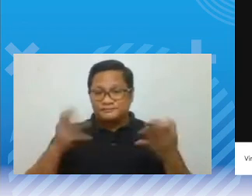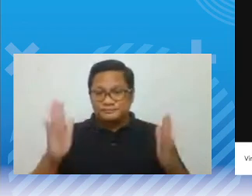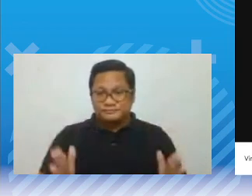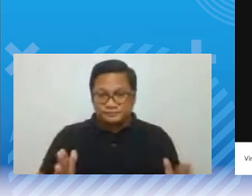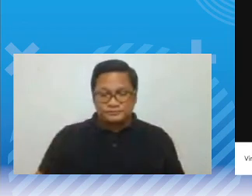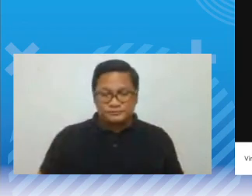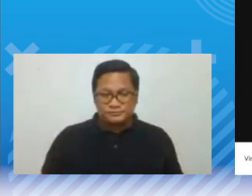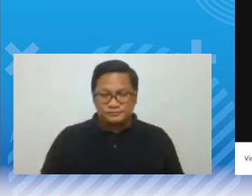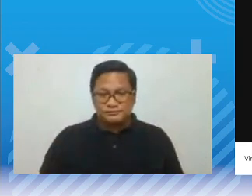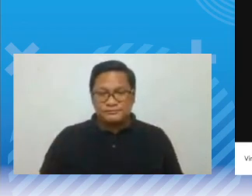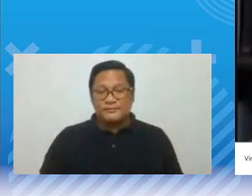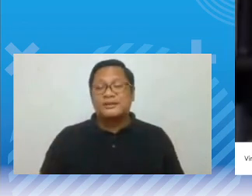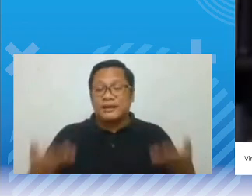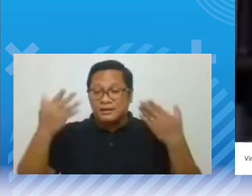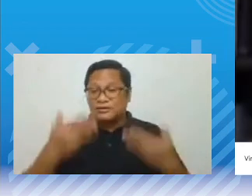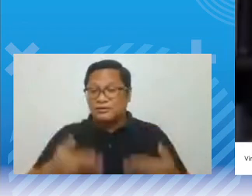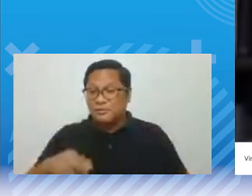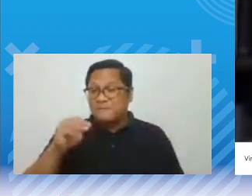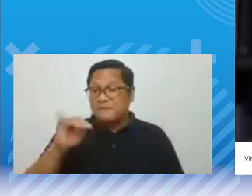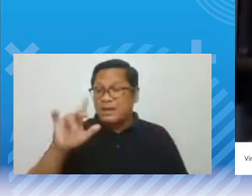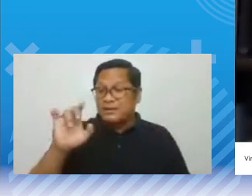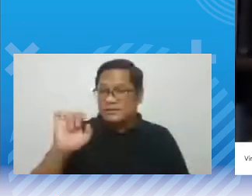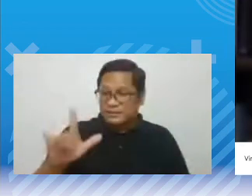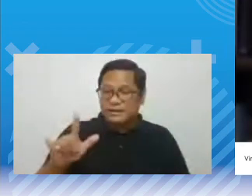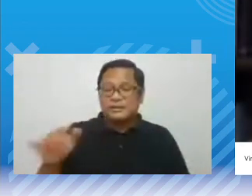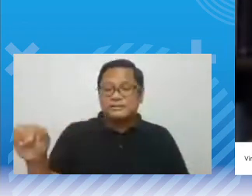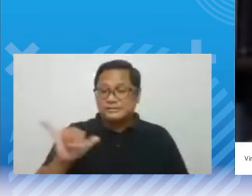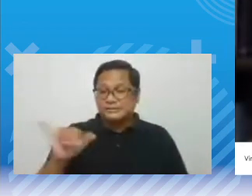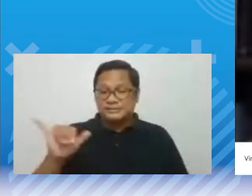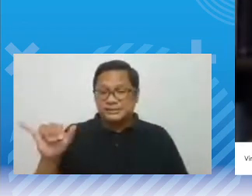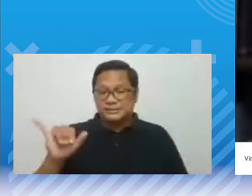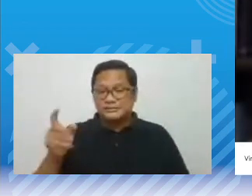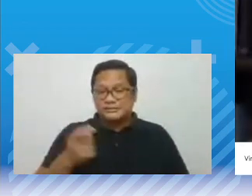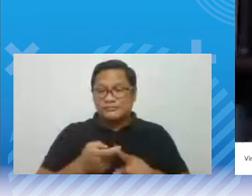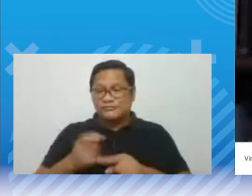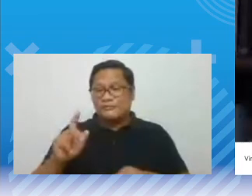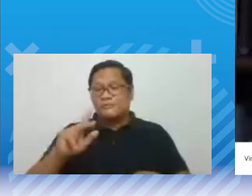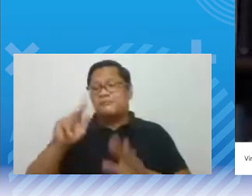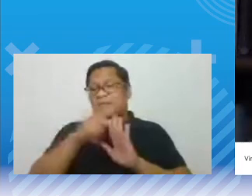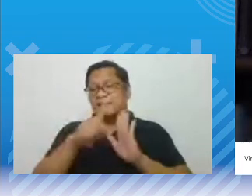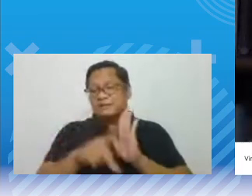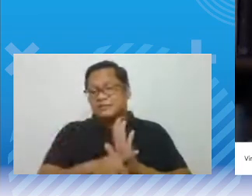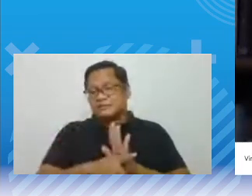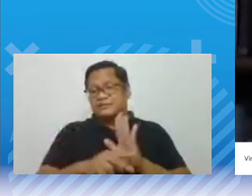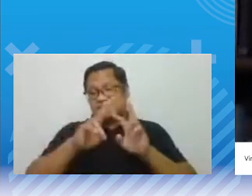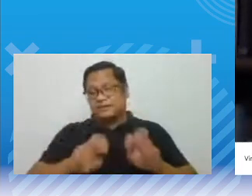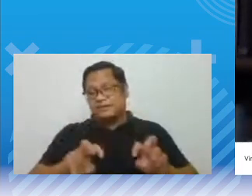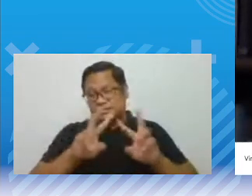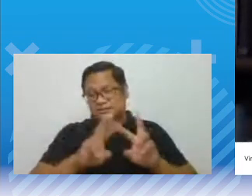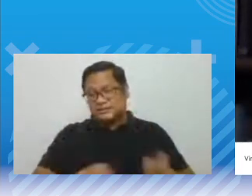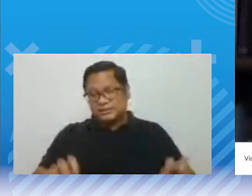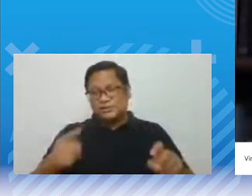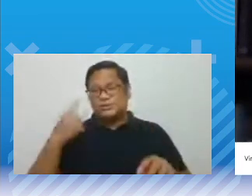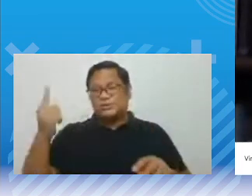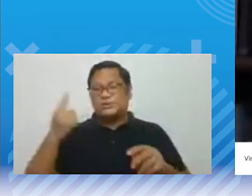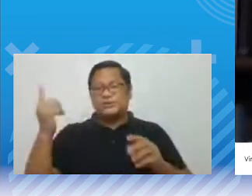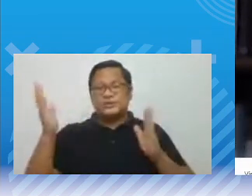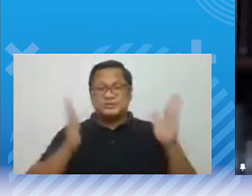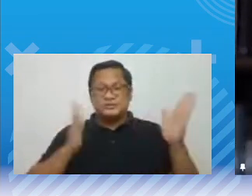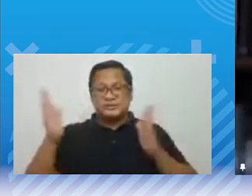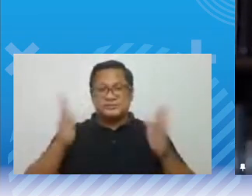At ako naman, si Michael Manango. Pareho po kaming mula sa Policy Research and Development Division, Planning Service, Department of